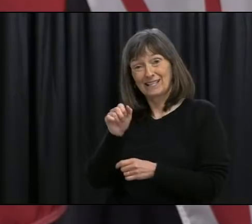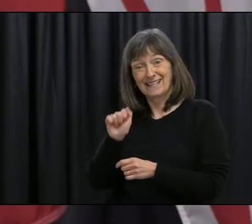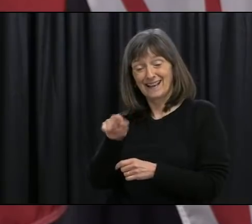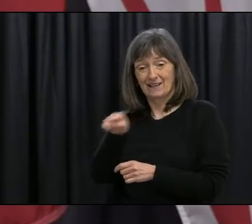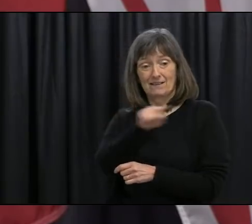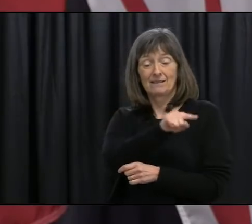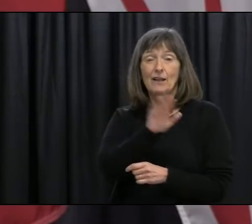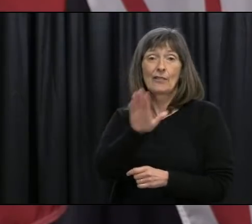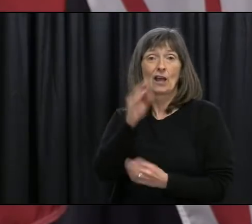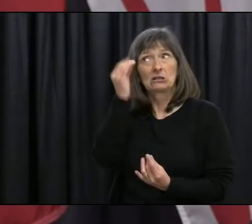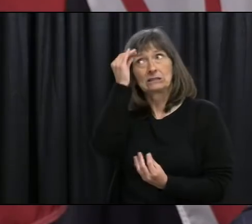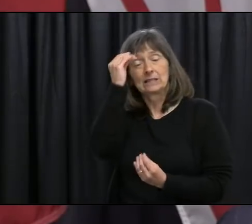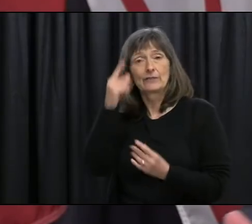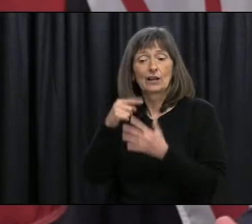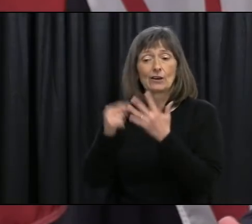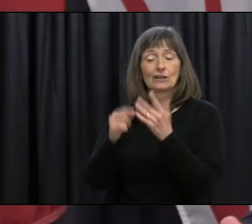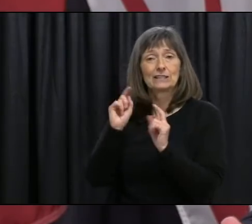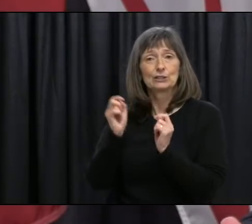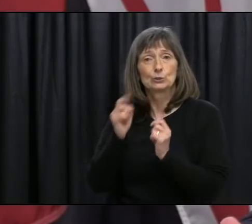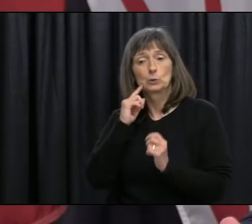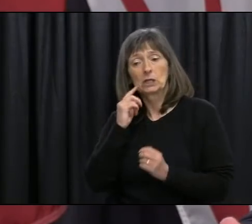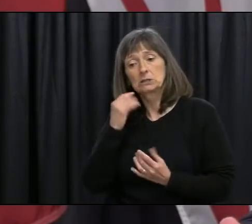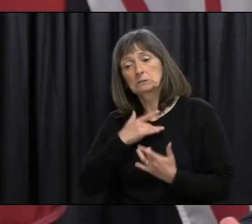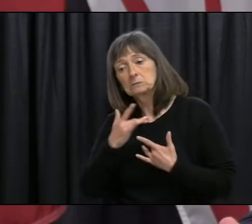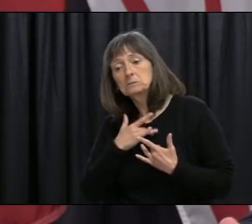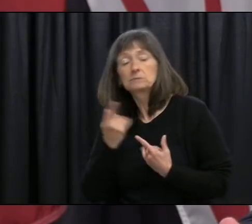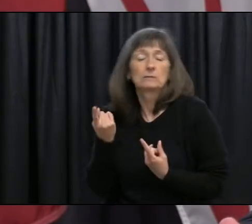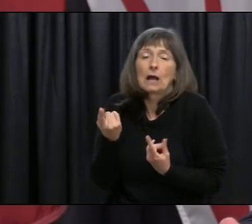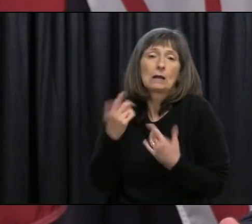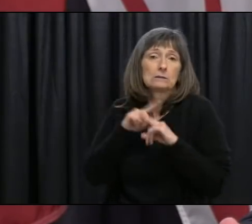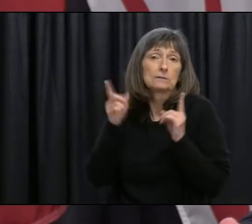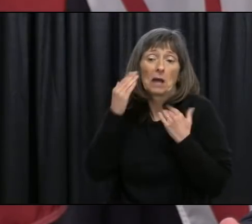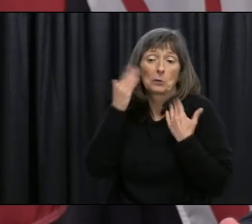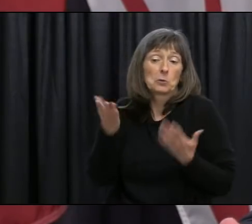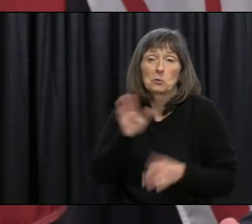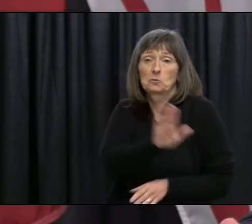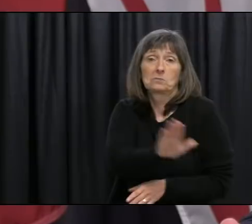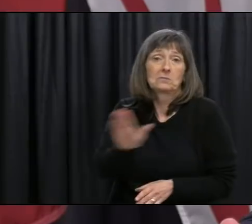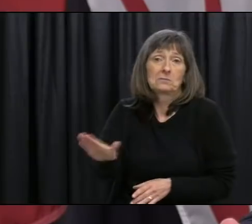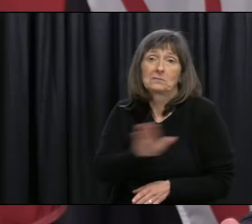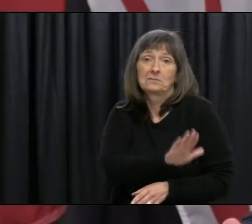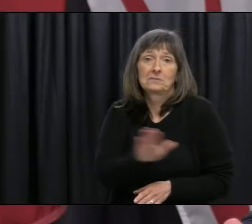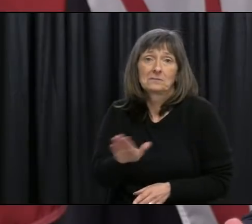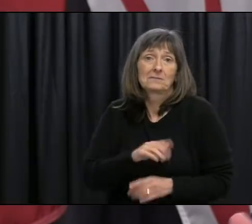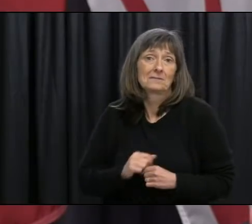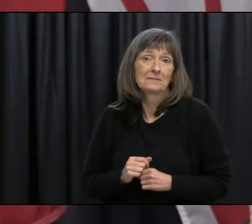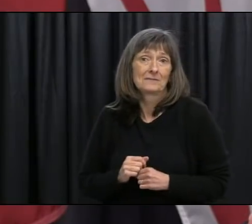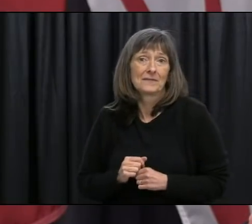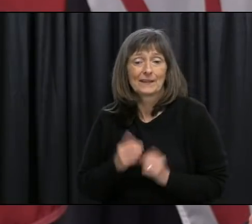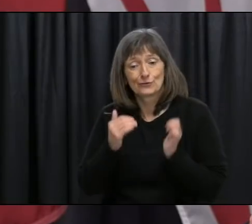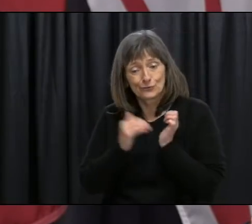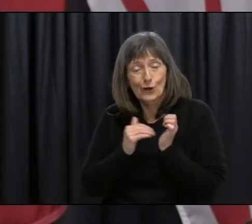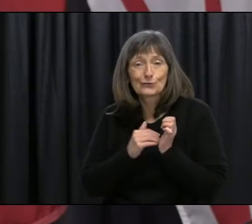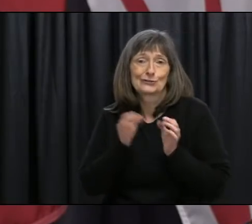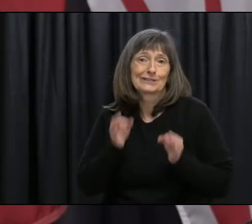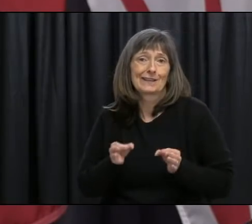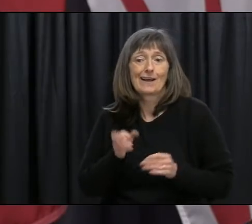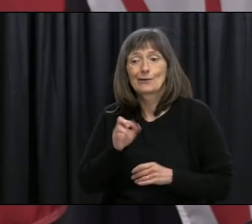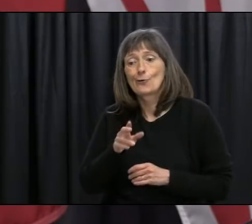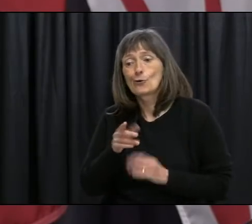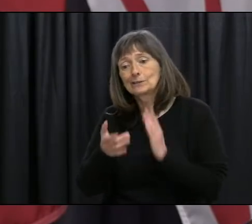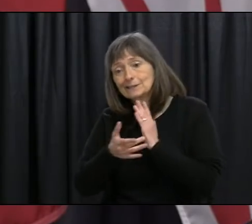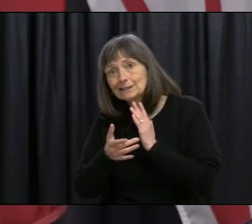they have other considerations. And indeed, these are usually clinical decisions that are made by those that order